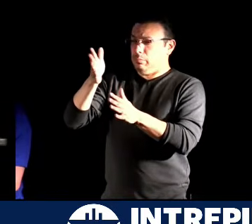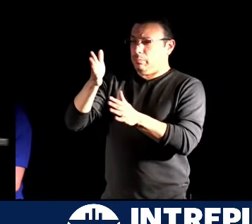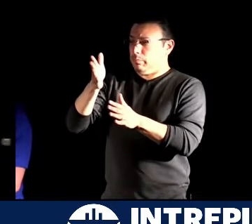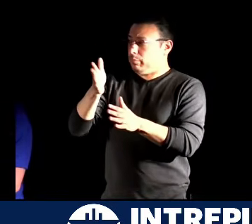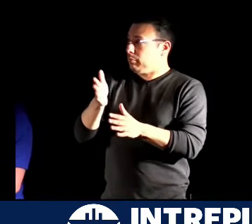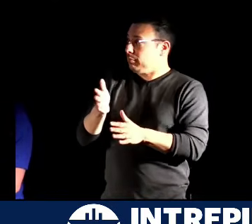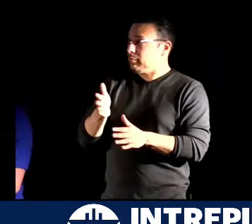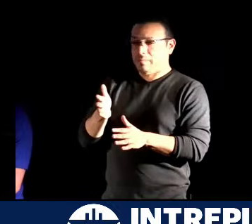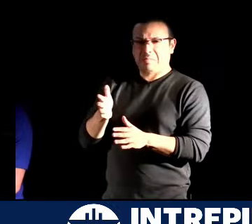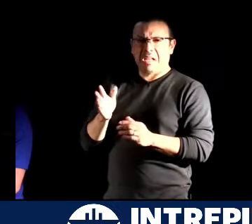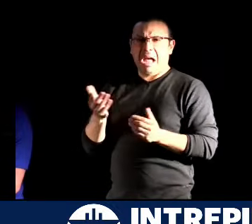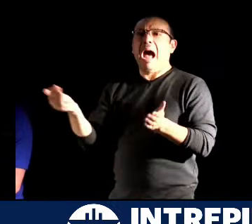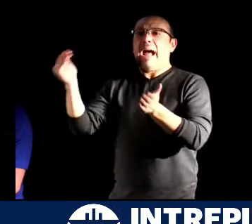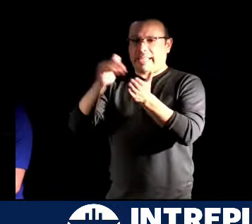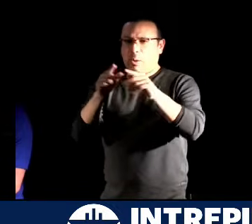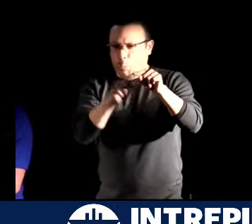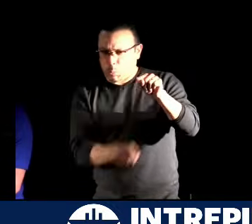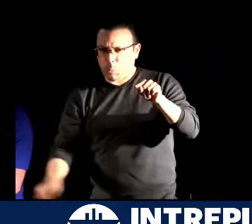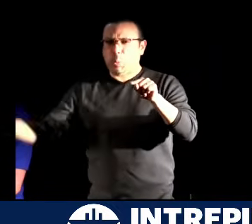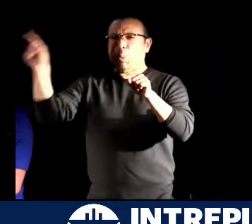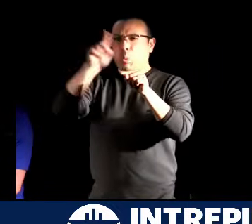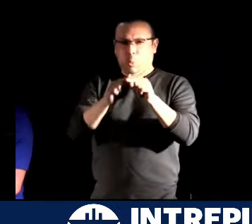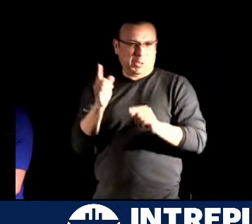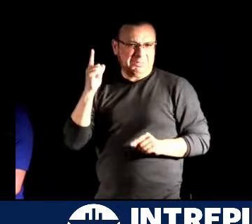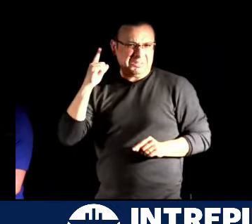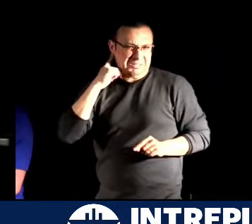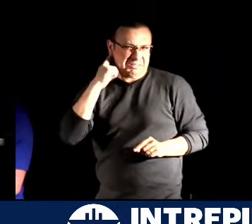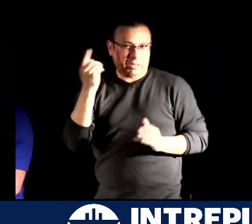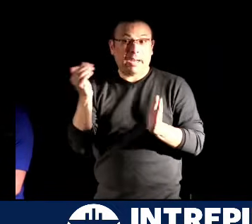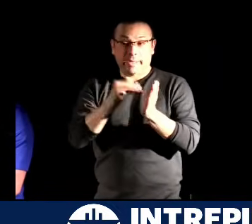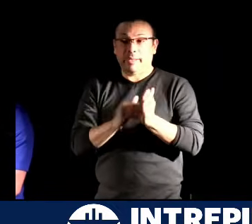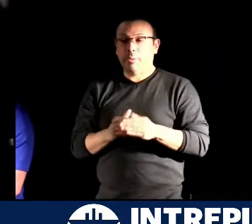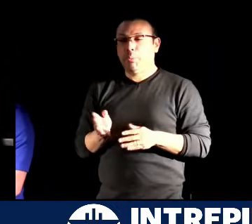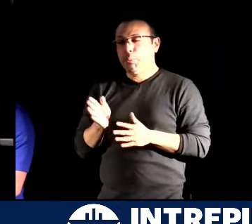I'm going to play, let it play again, and then I'll tell you what we are looking at.